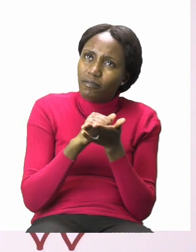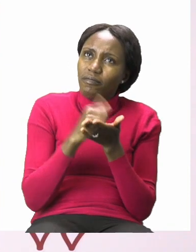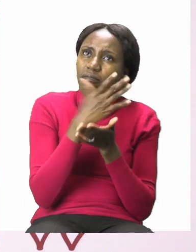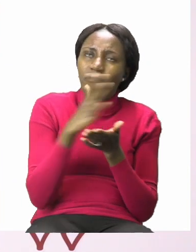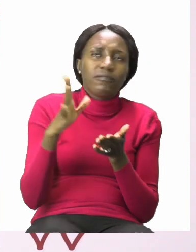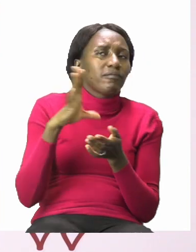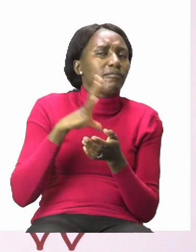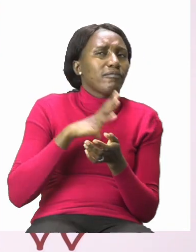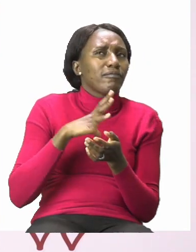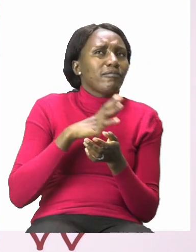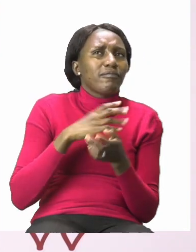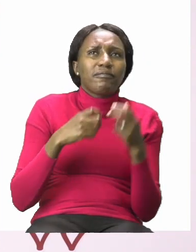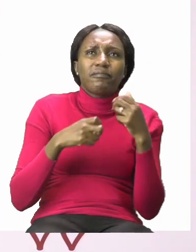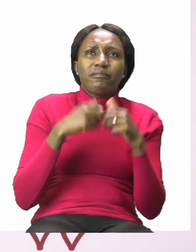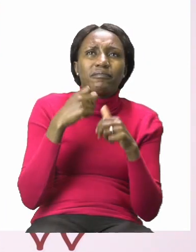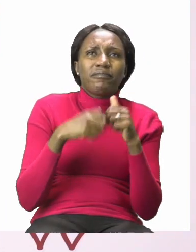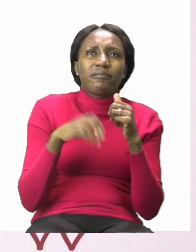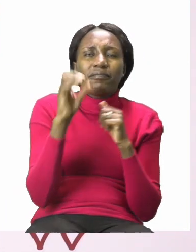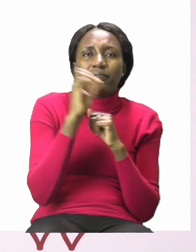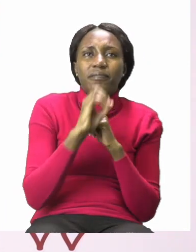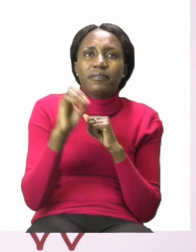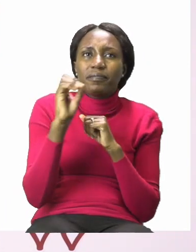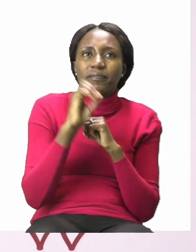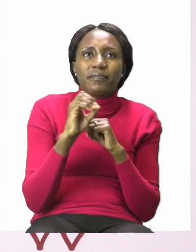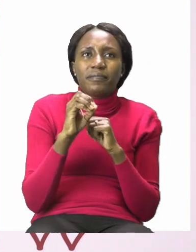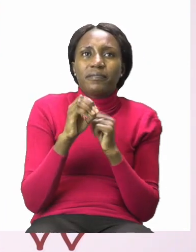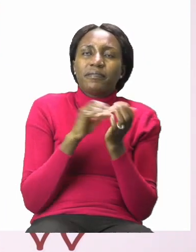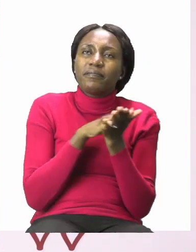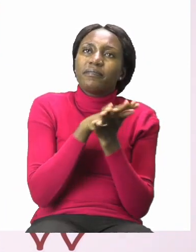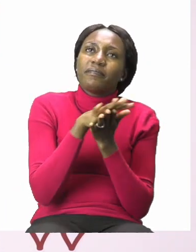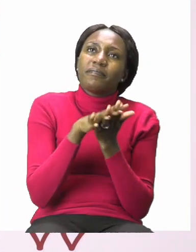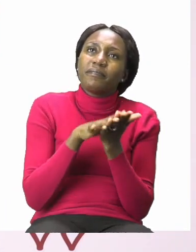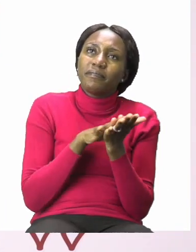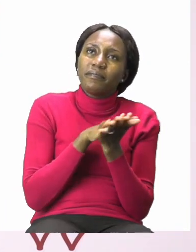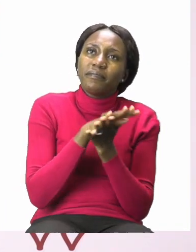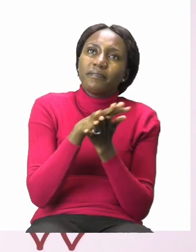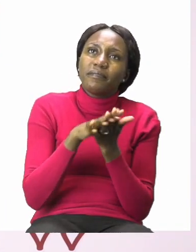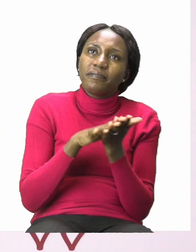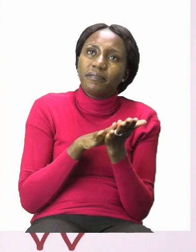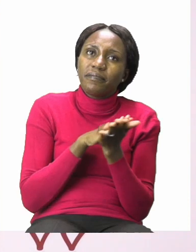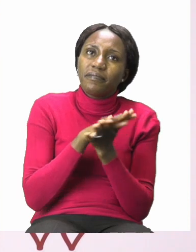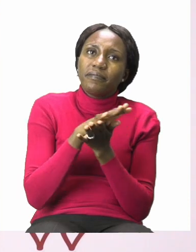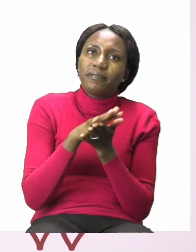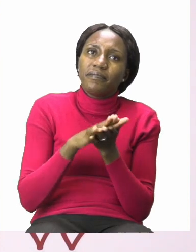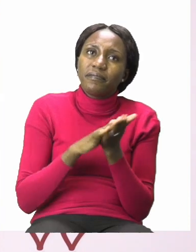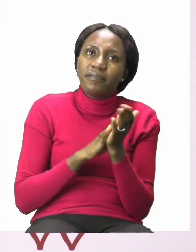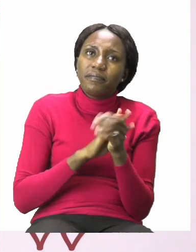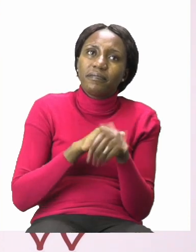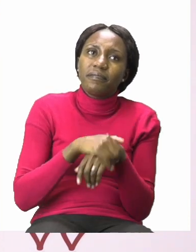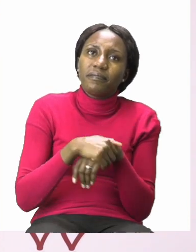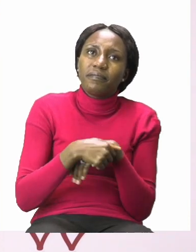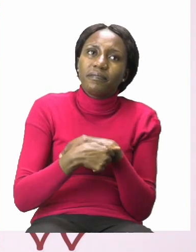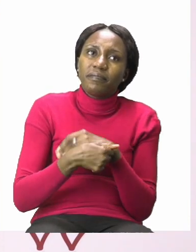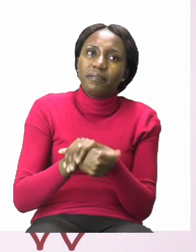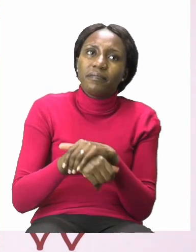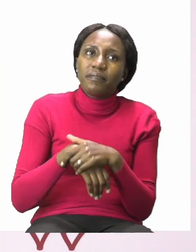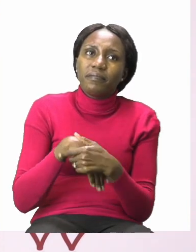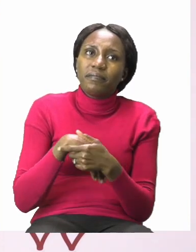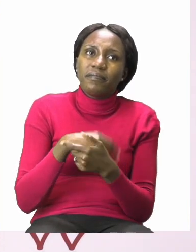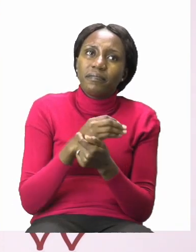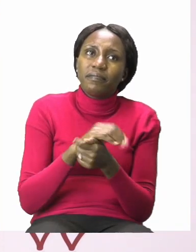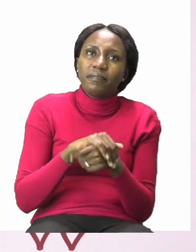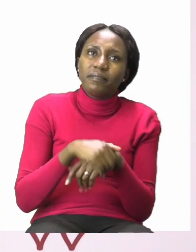use soap and water. Let's start by rubbing inside, around our hands, very